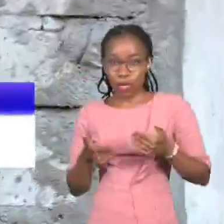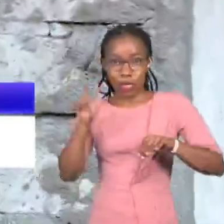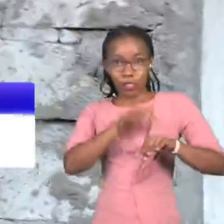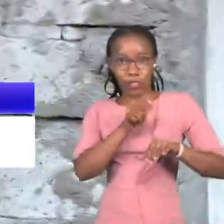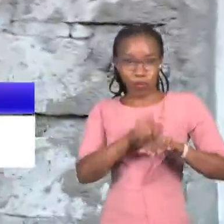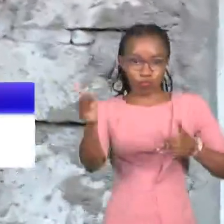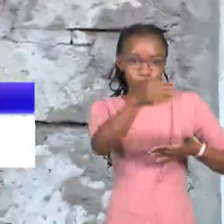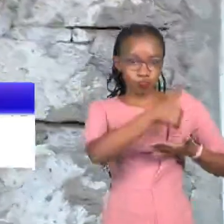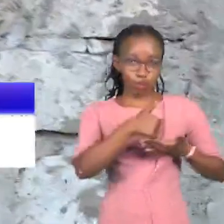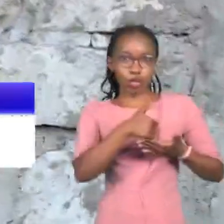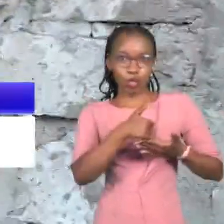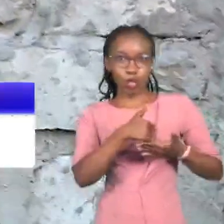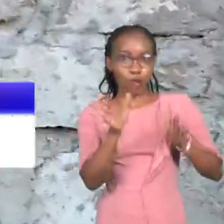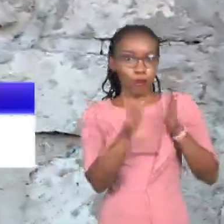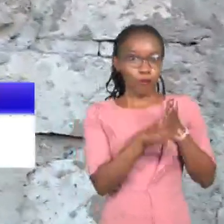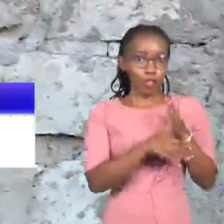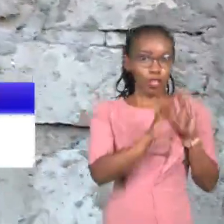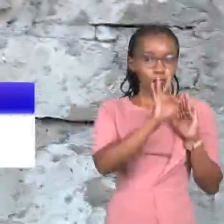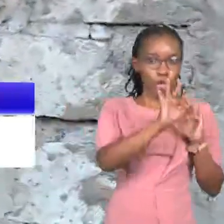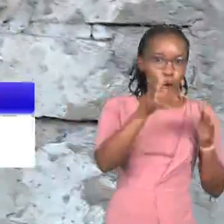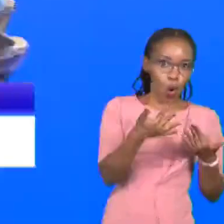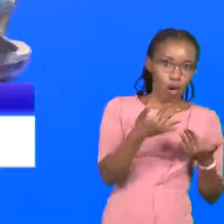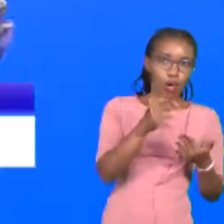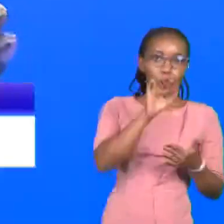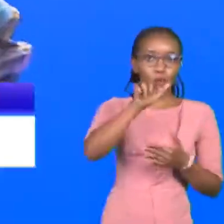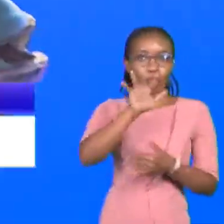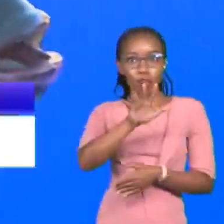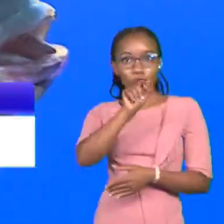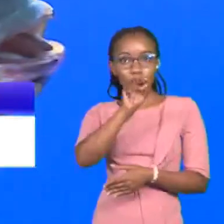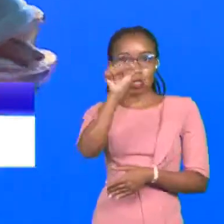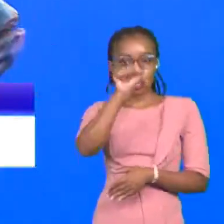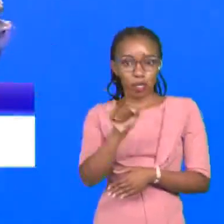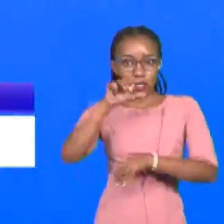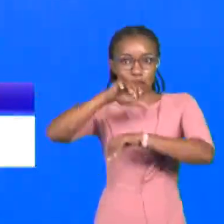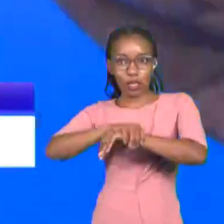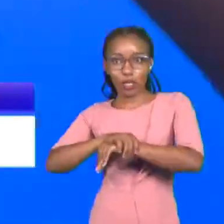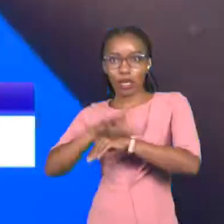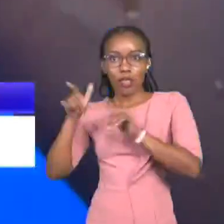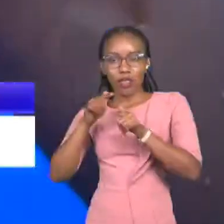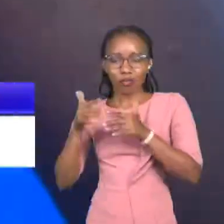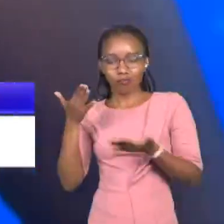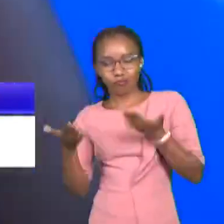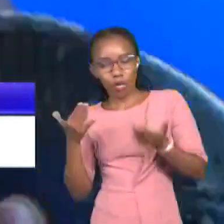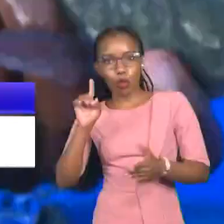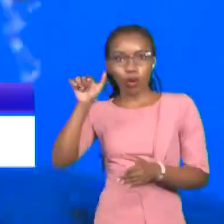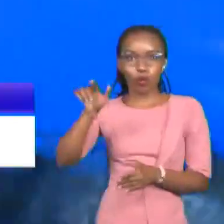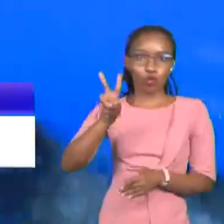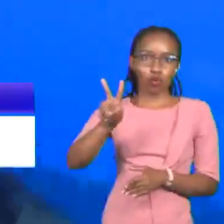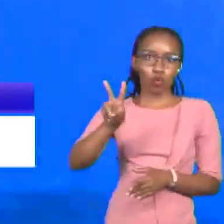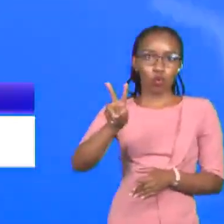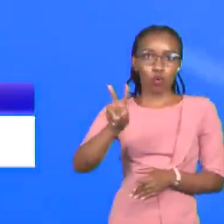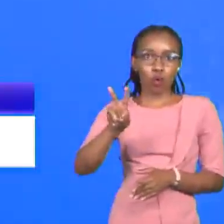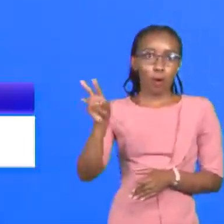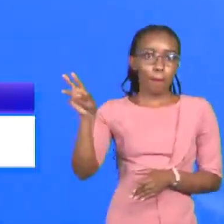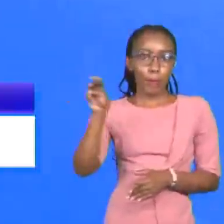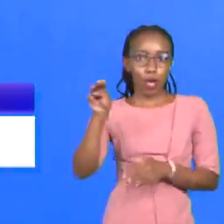harvesting, around 2.5 to 3 tons of fish are harvested from these tanks, eventually raising about 1.2 million